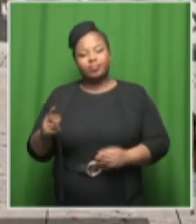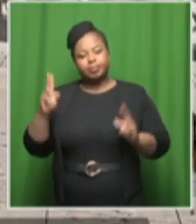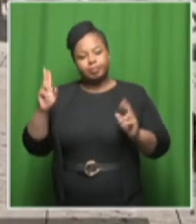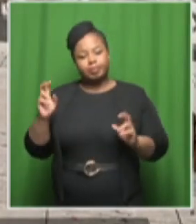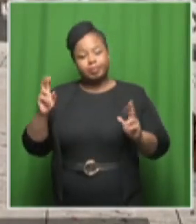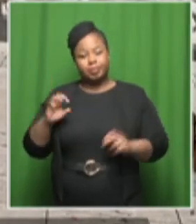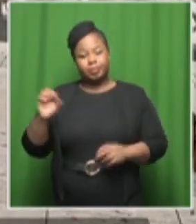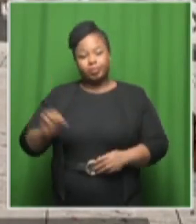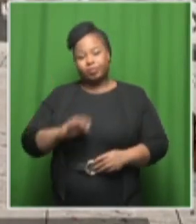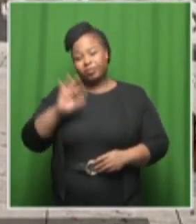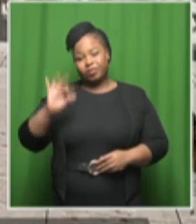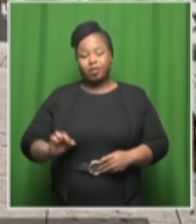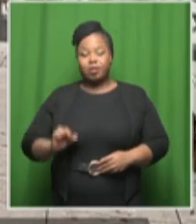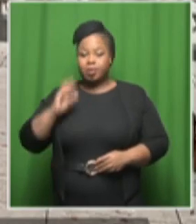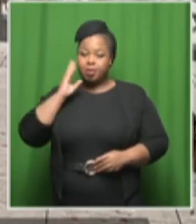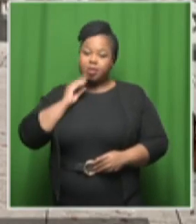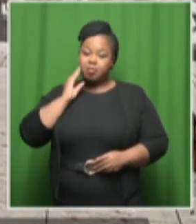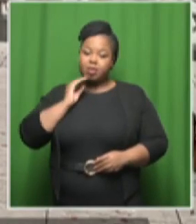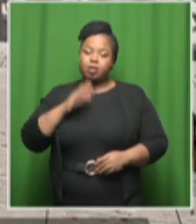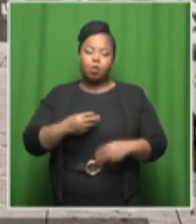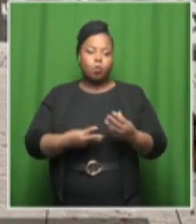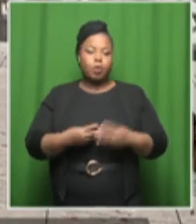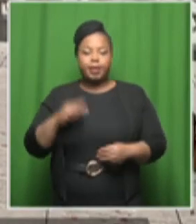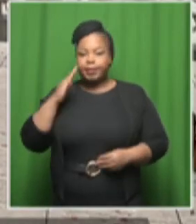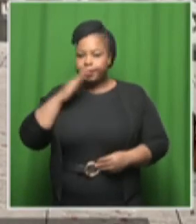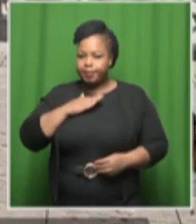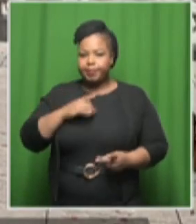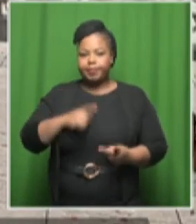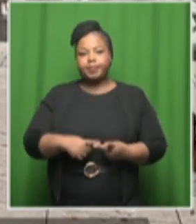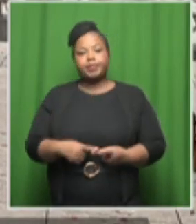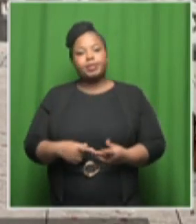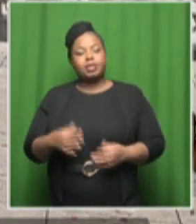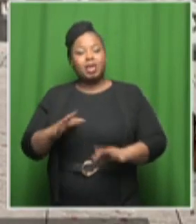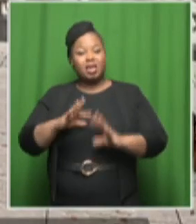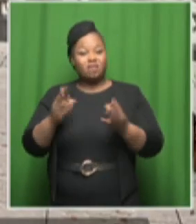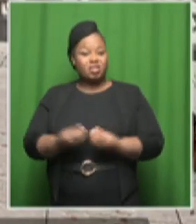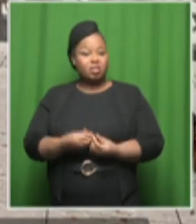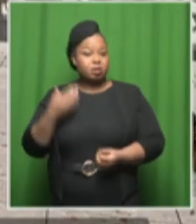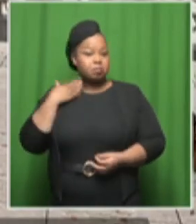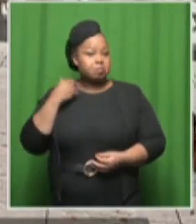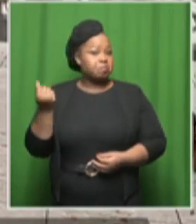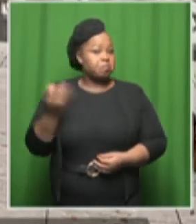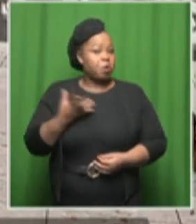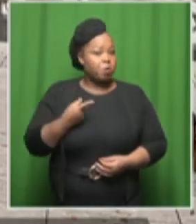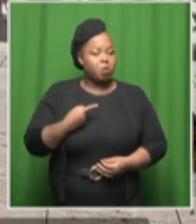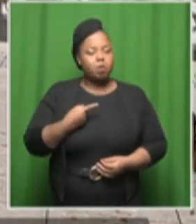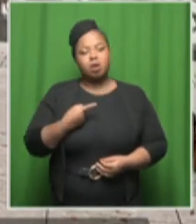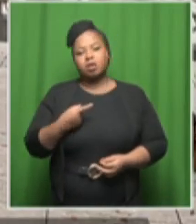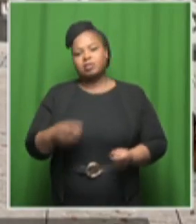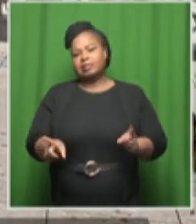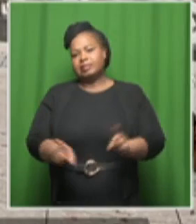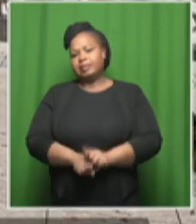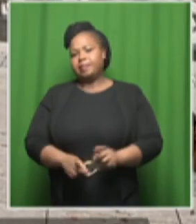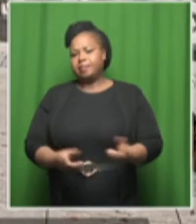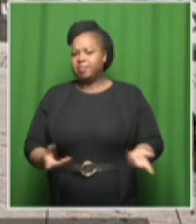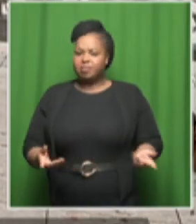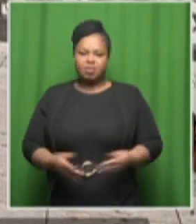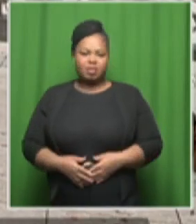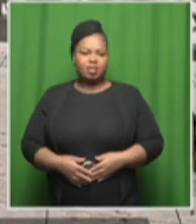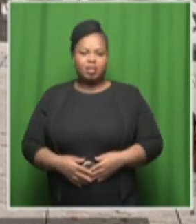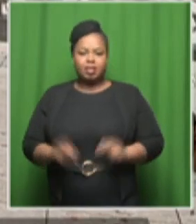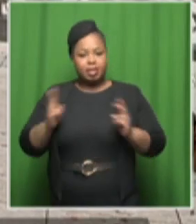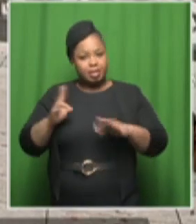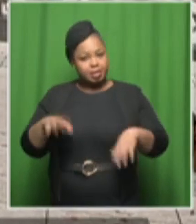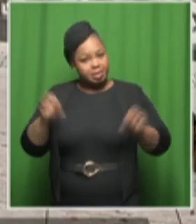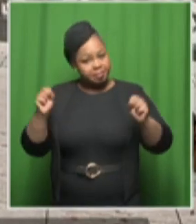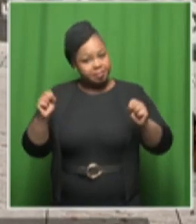face South Africans back home, high unemployment, rising living costs, as well as